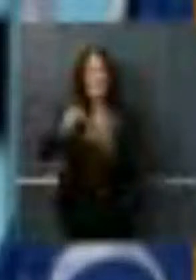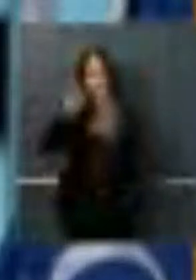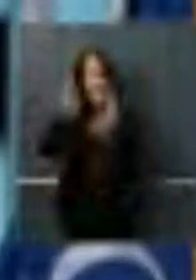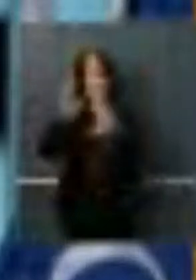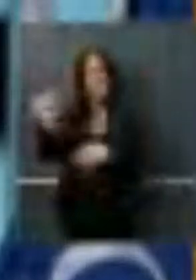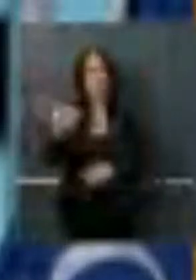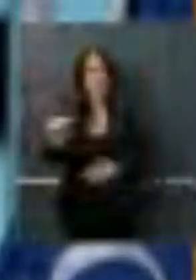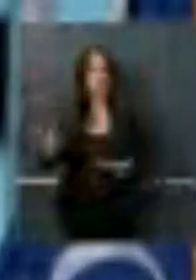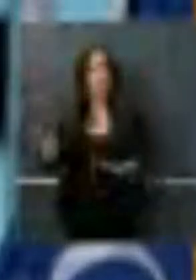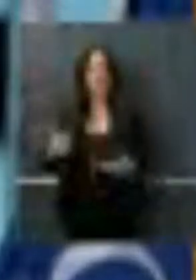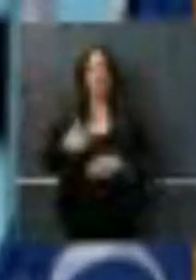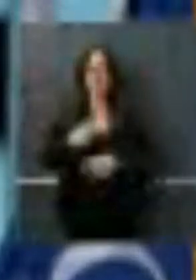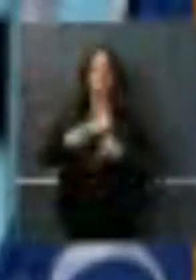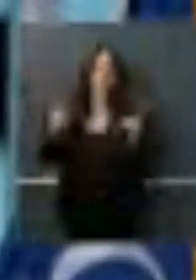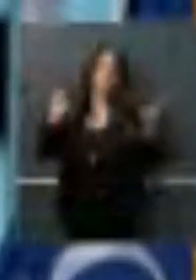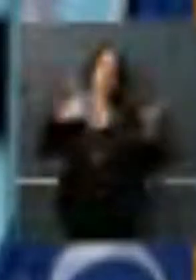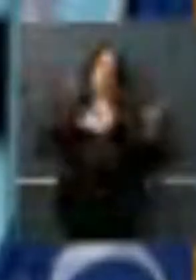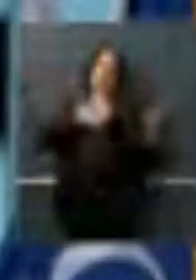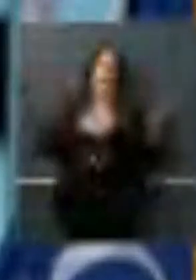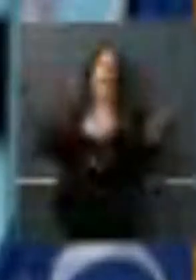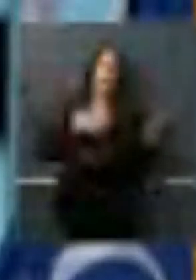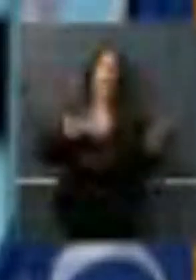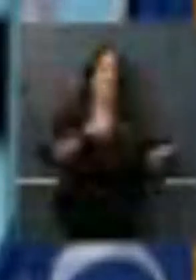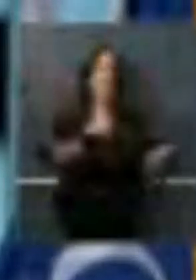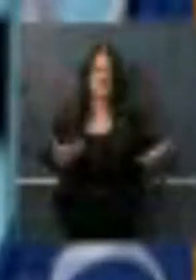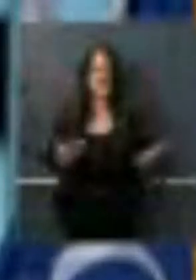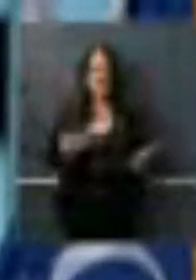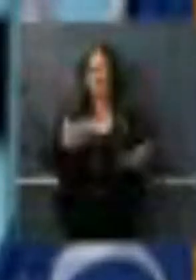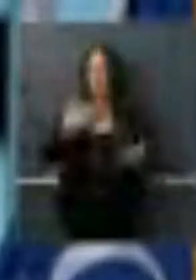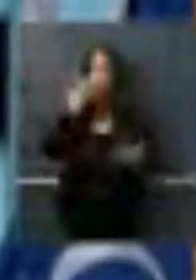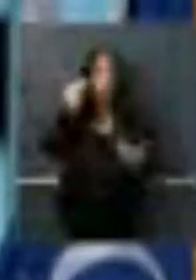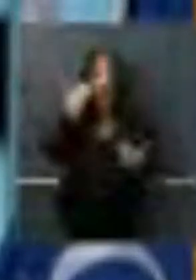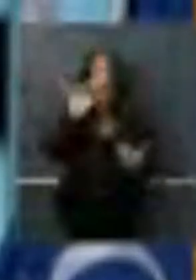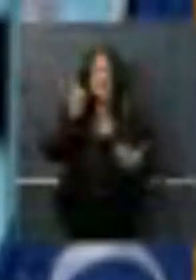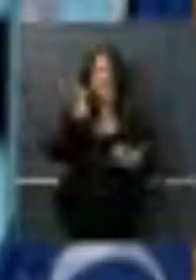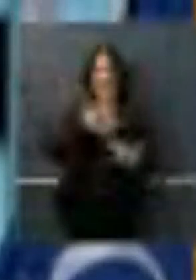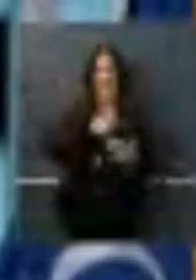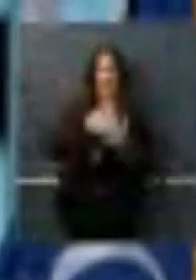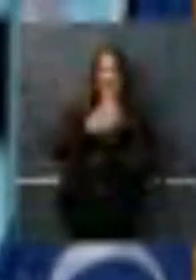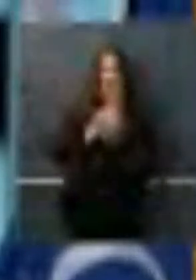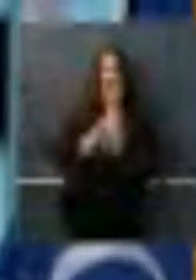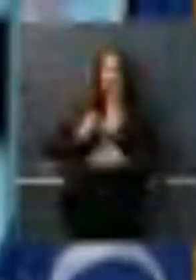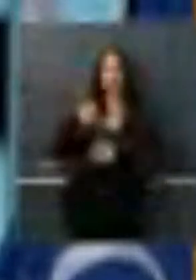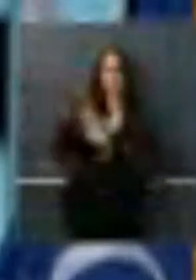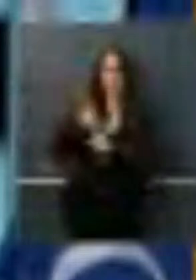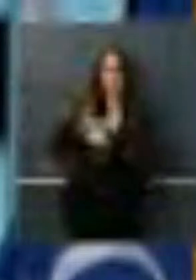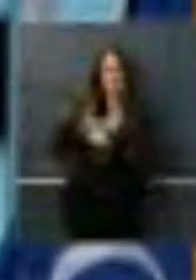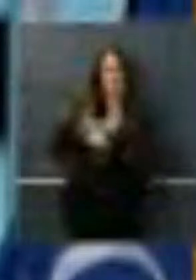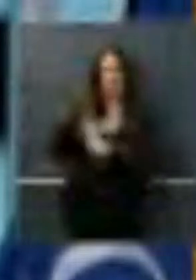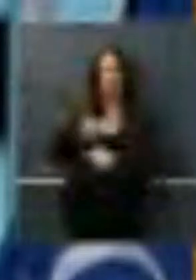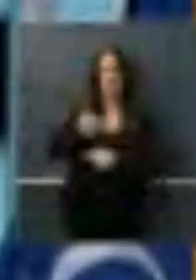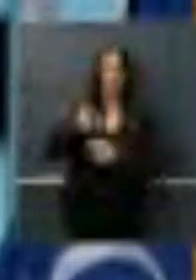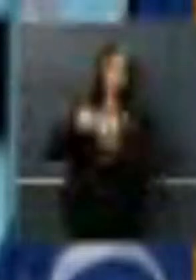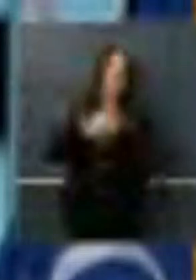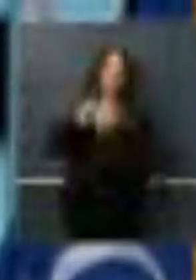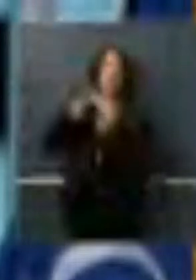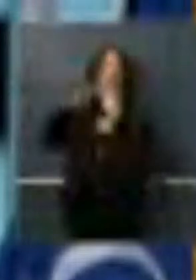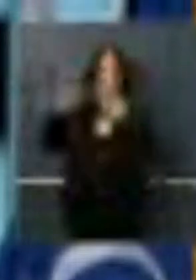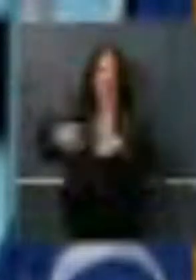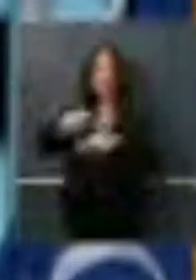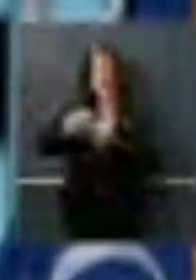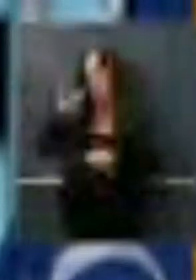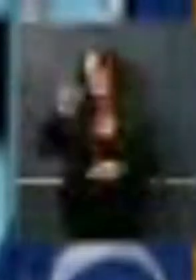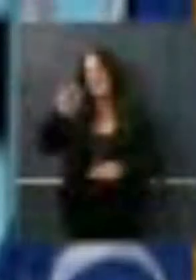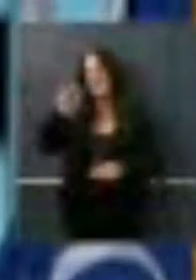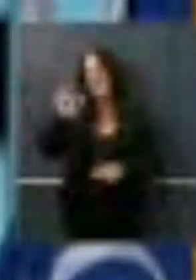incredible leadership of our leader, Speaker Nancy Pelosi, in partnership with those in the Senate and others to get